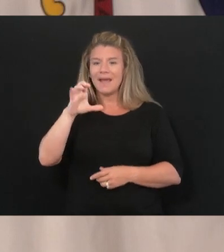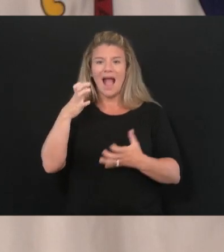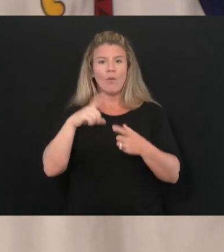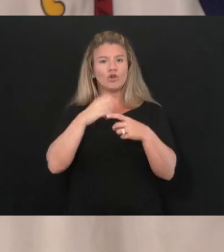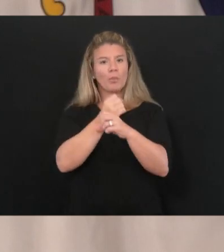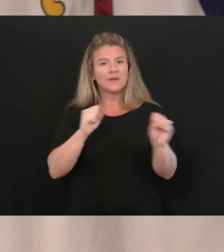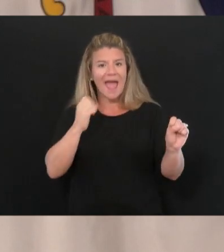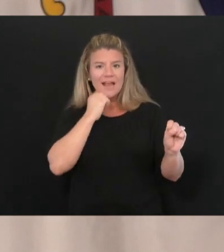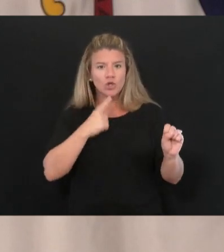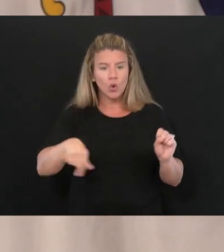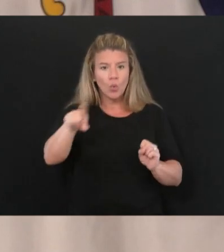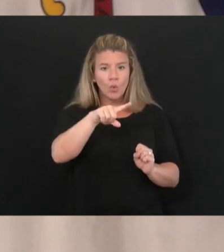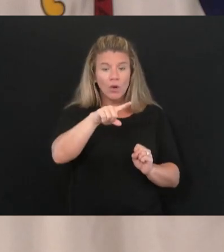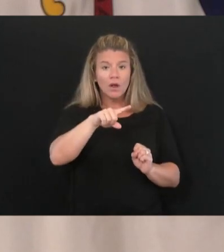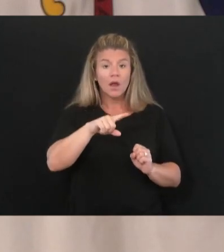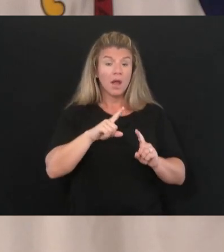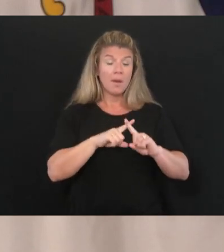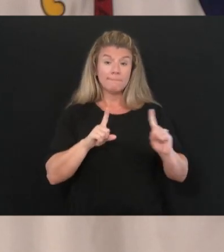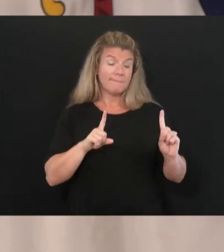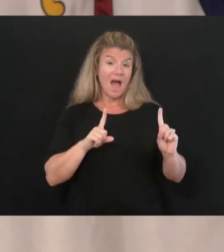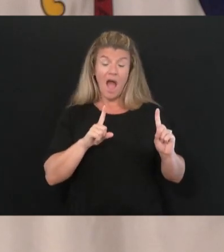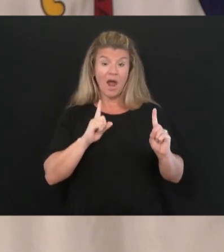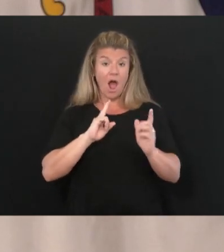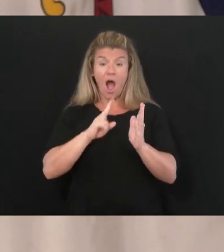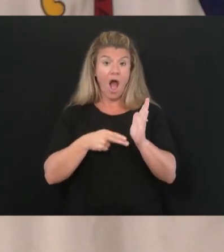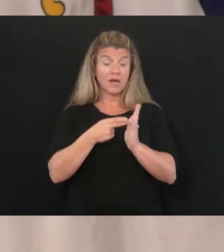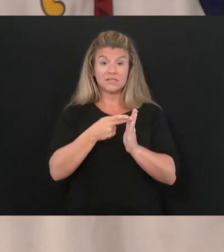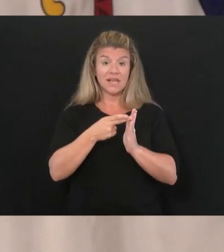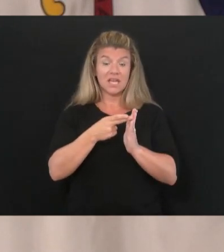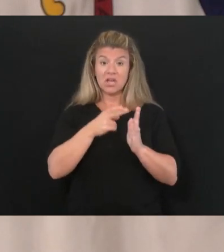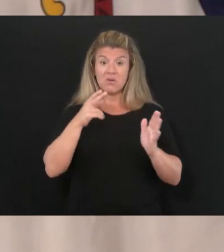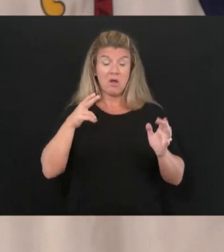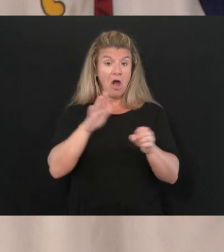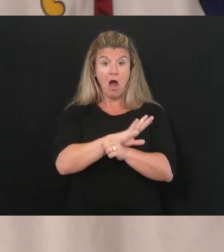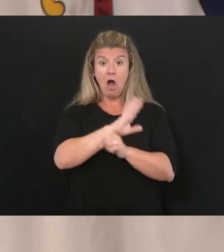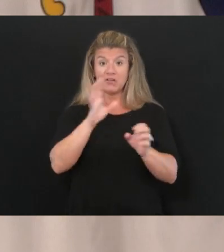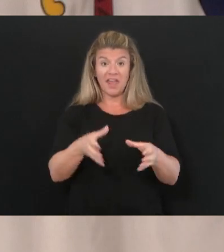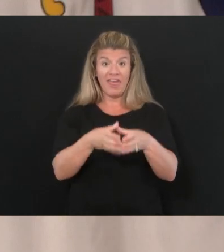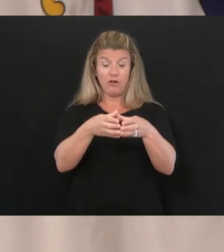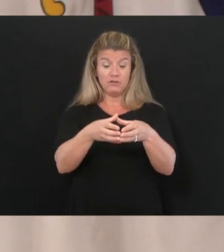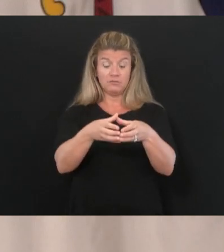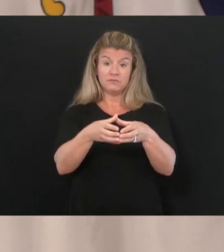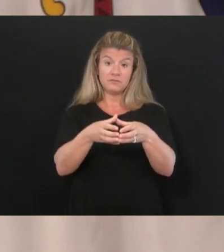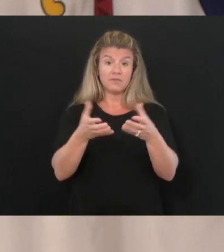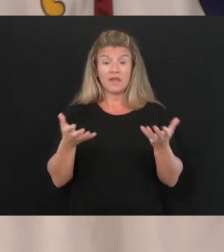us. But the long and the short of the whole thing is just this. I'm